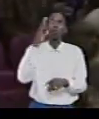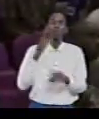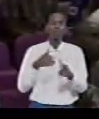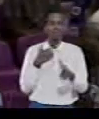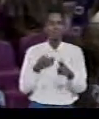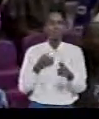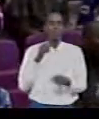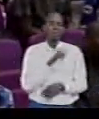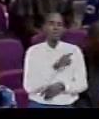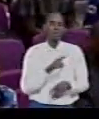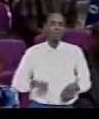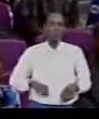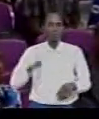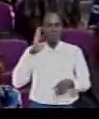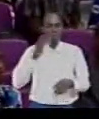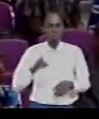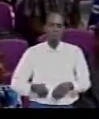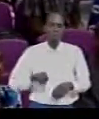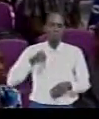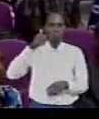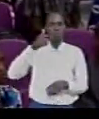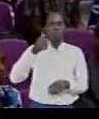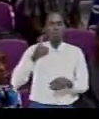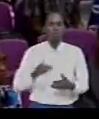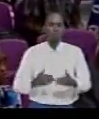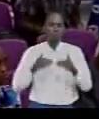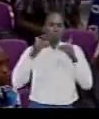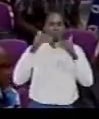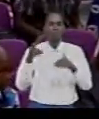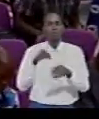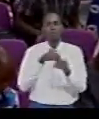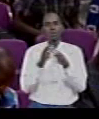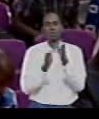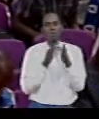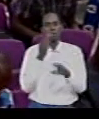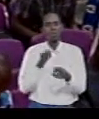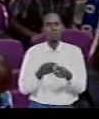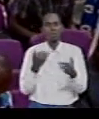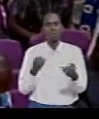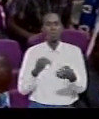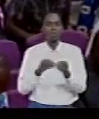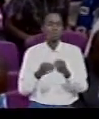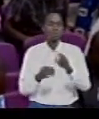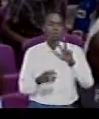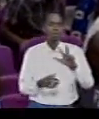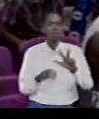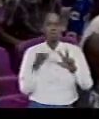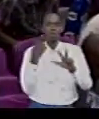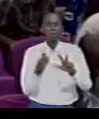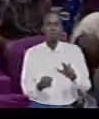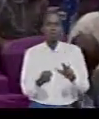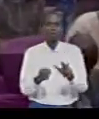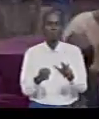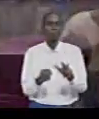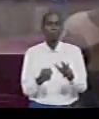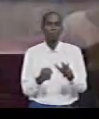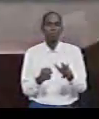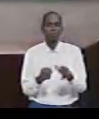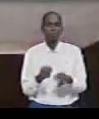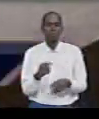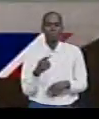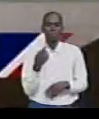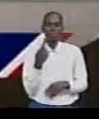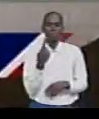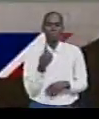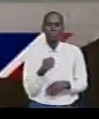you. We're coming to number three here. Number three, the damning emulation